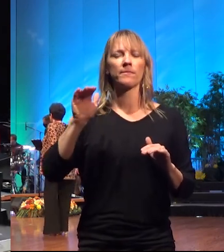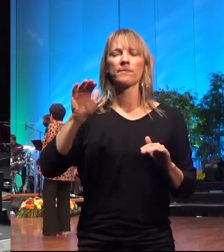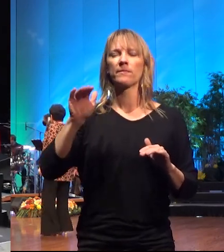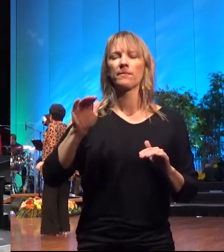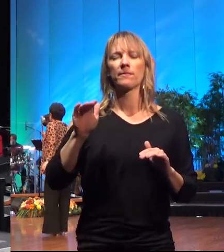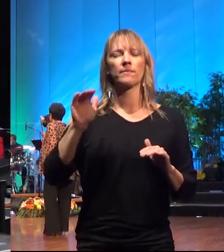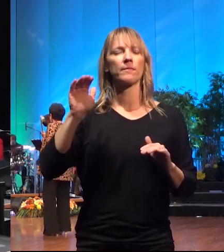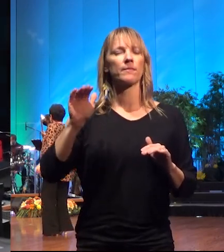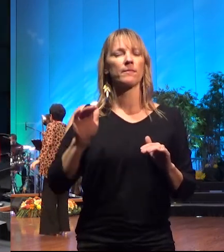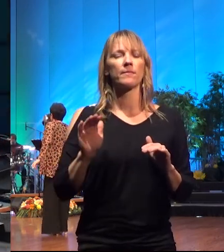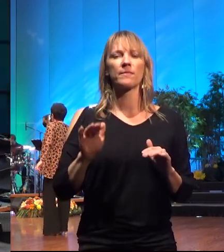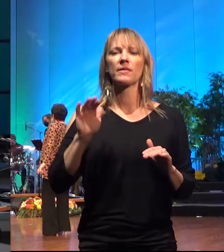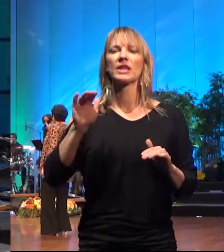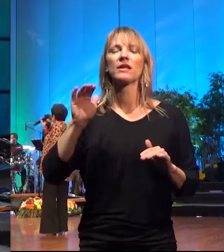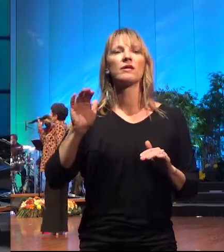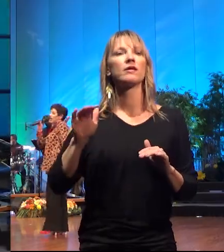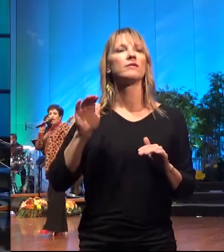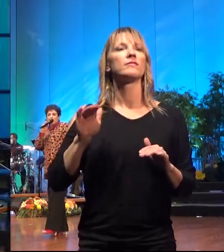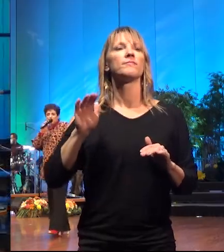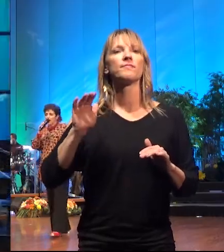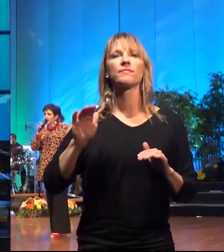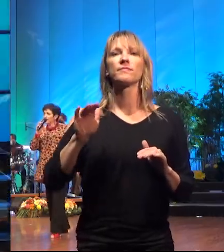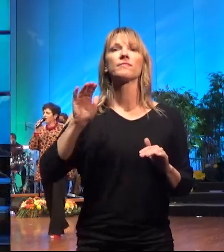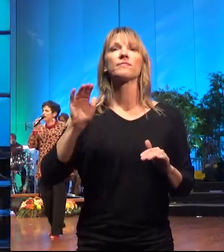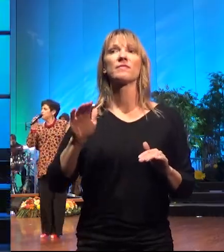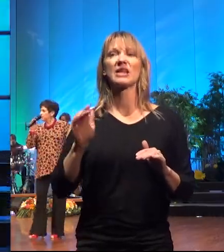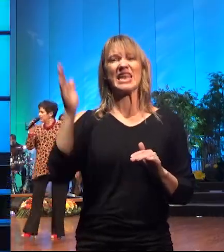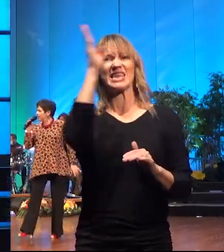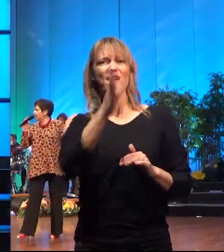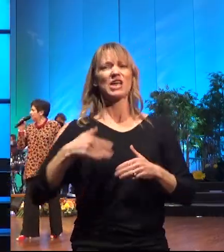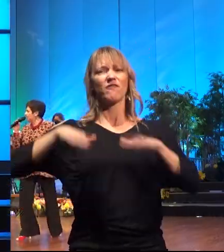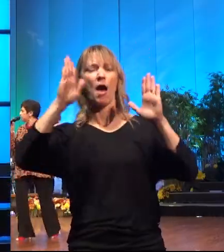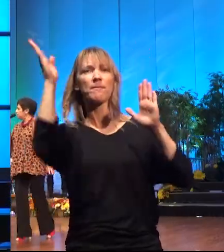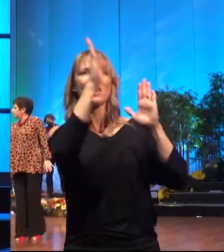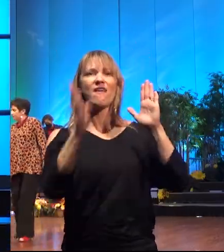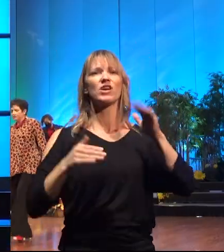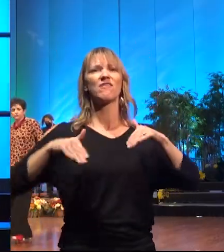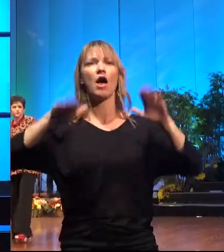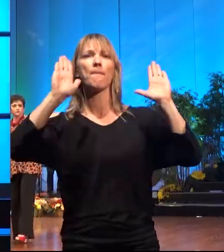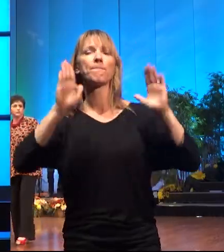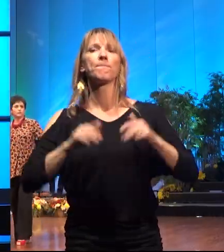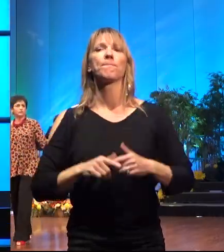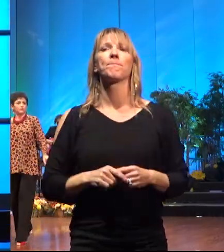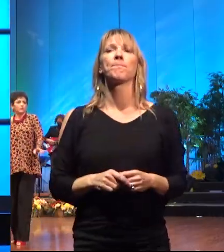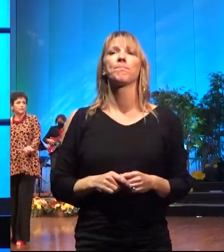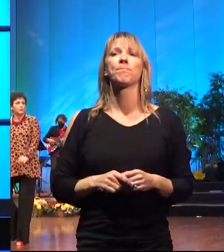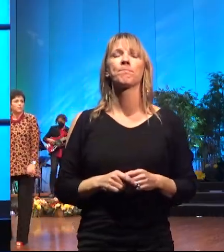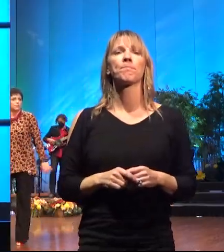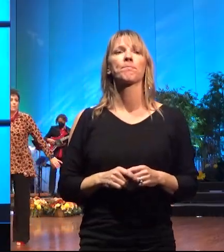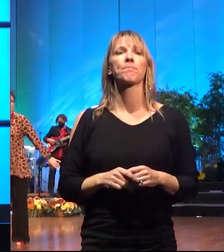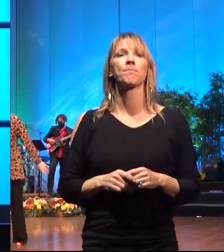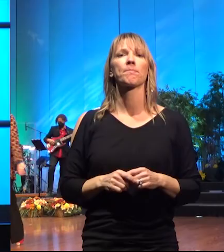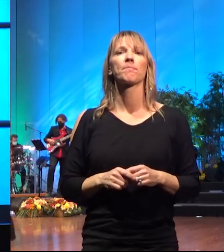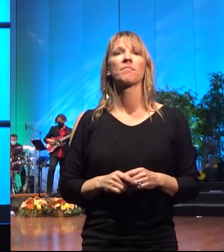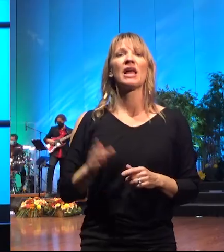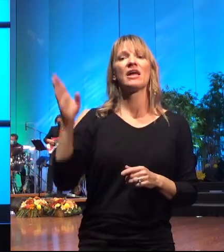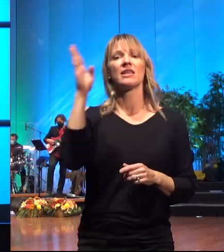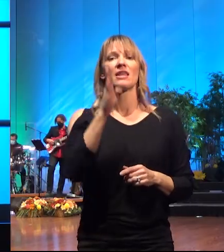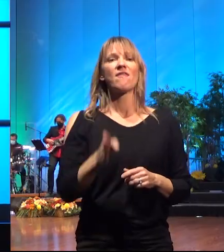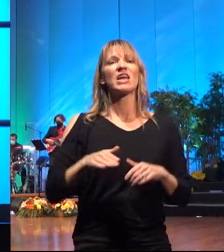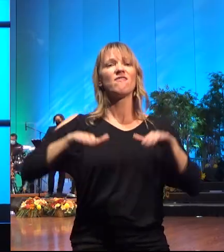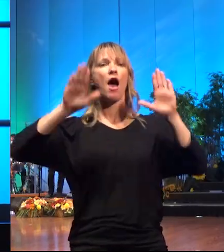Never give up, no, no, no, no, no, no. And I won't. to get me down. I'll